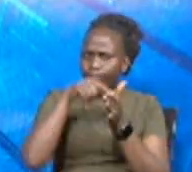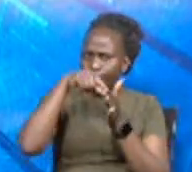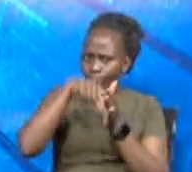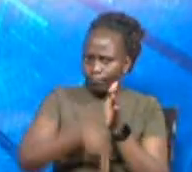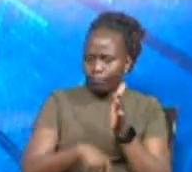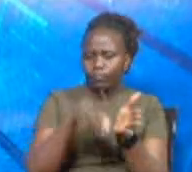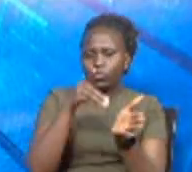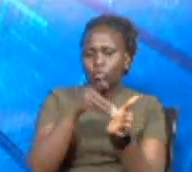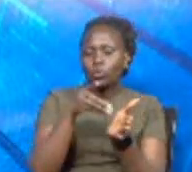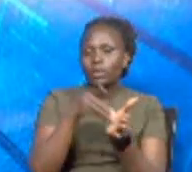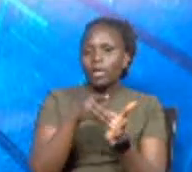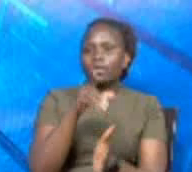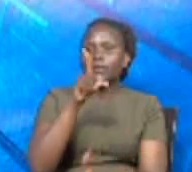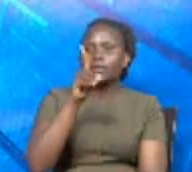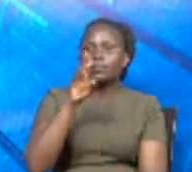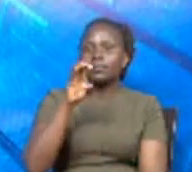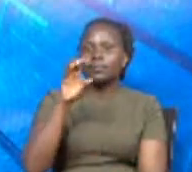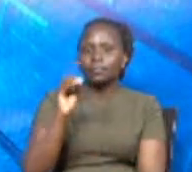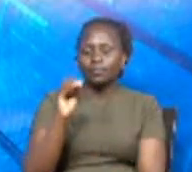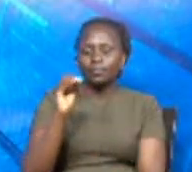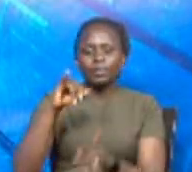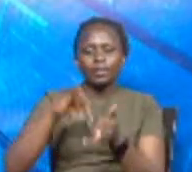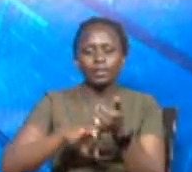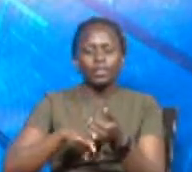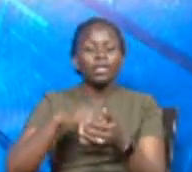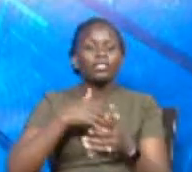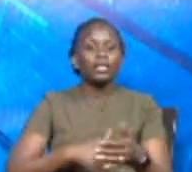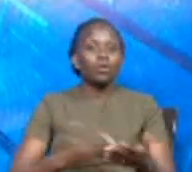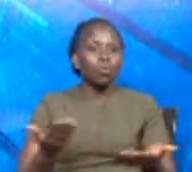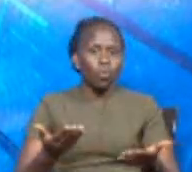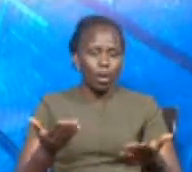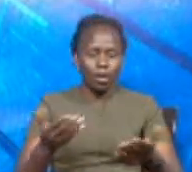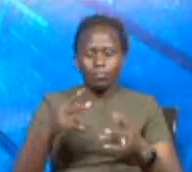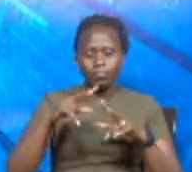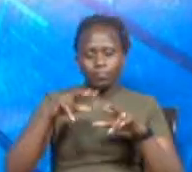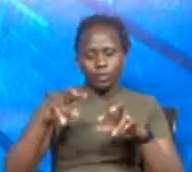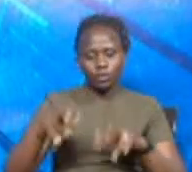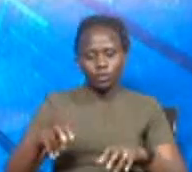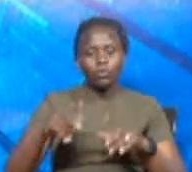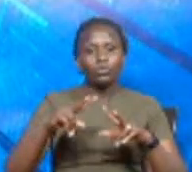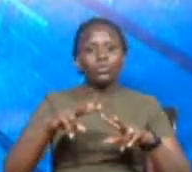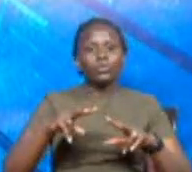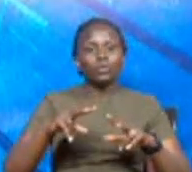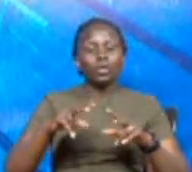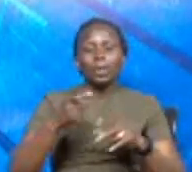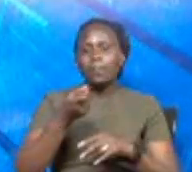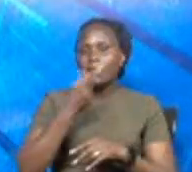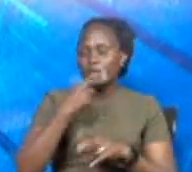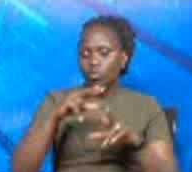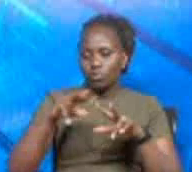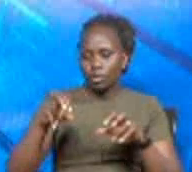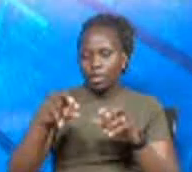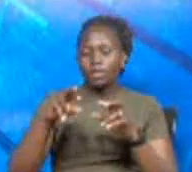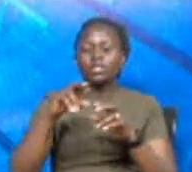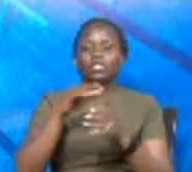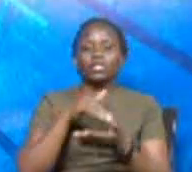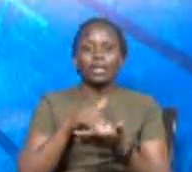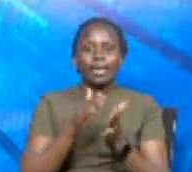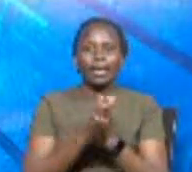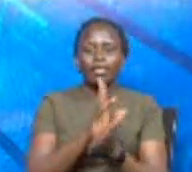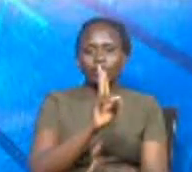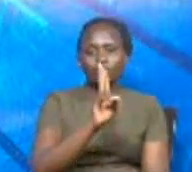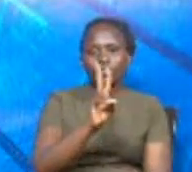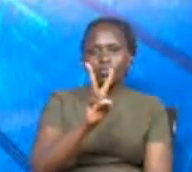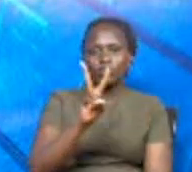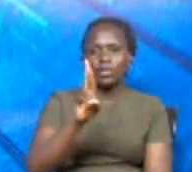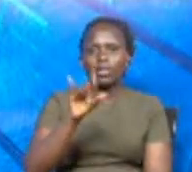Deogratius Ssemwanga, a senior scientist at the Medical Research Council, as well as the Uganda Virus Research Institute.